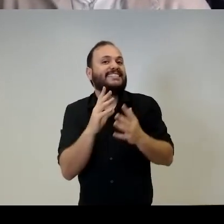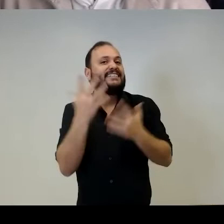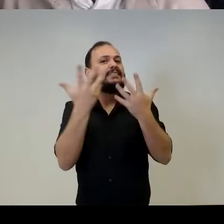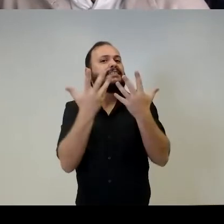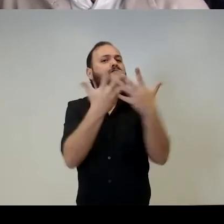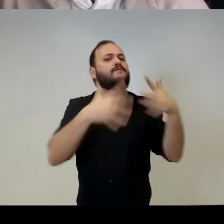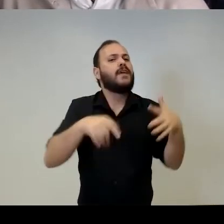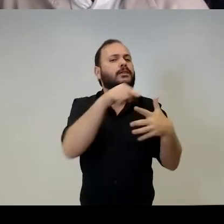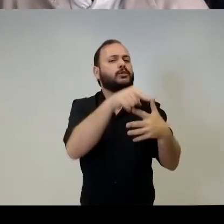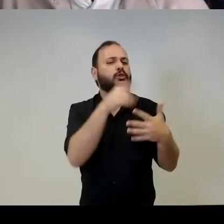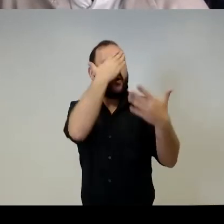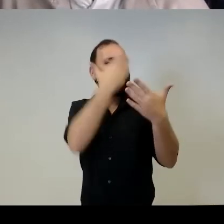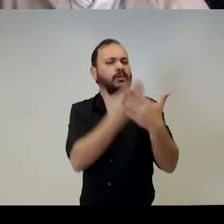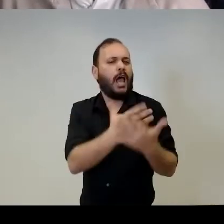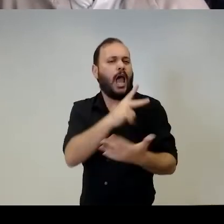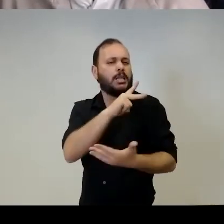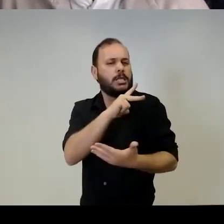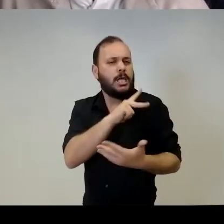Next question.